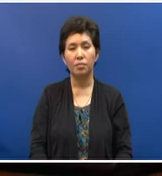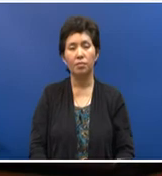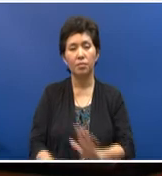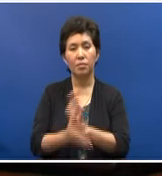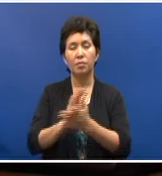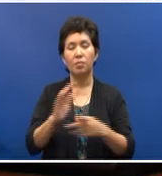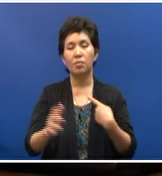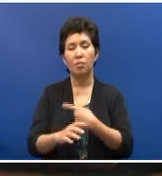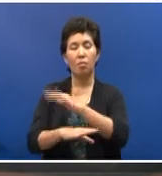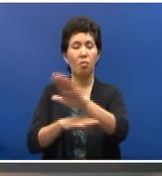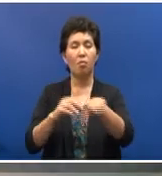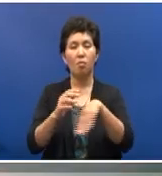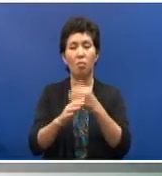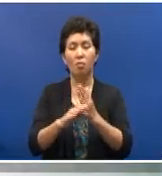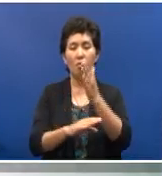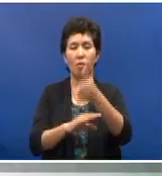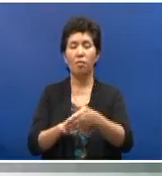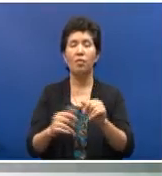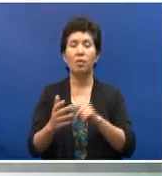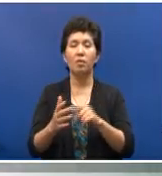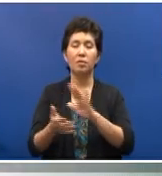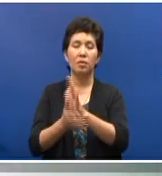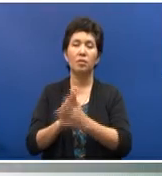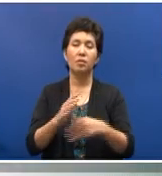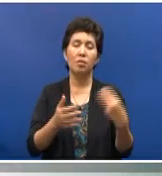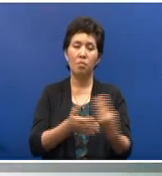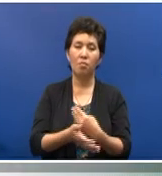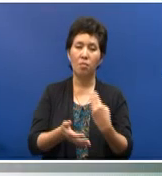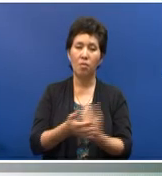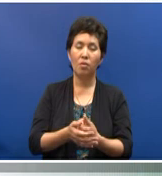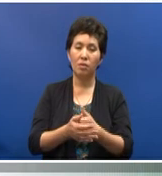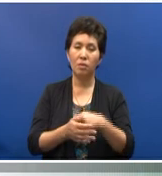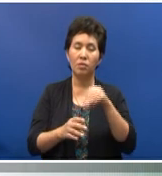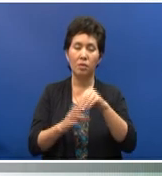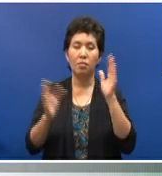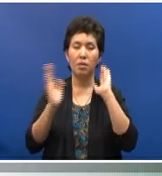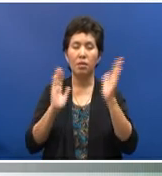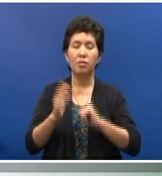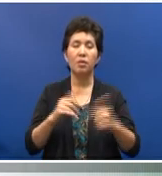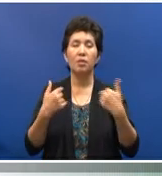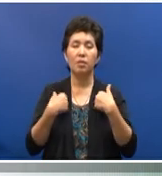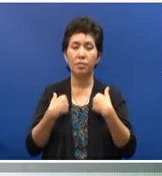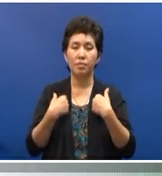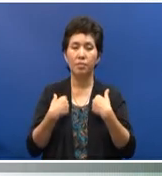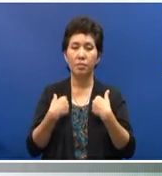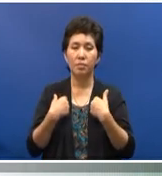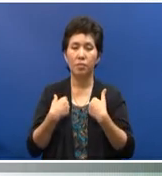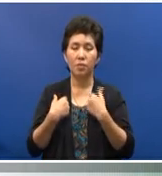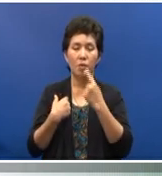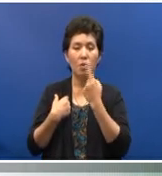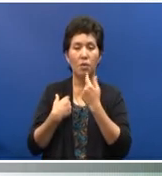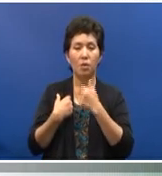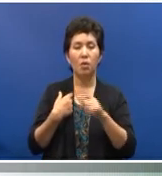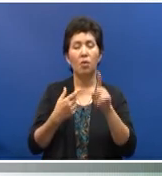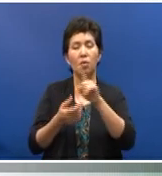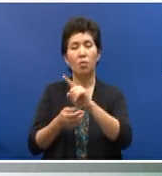So we are all aware that despite modern advances in medicine, there are still those who